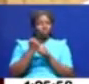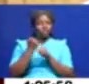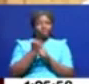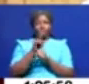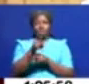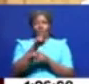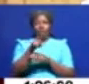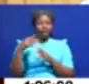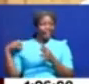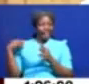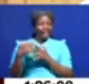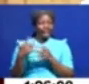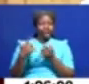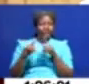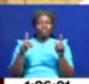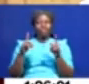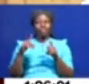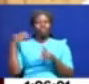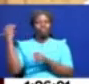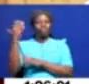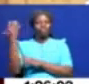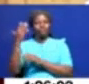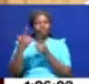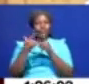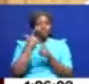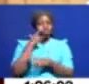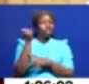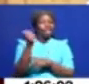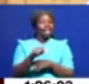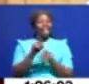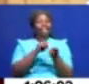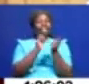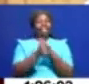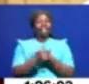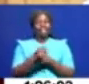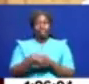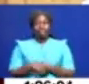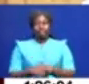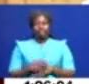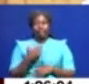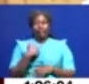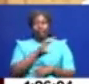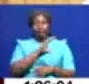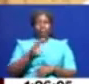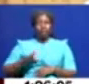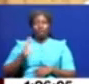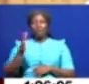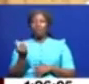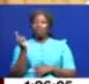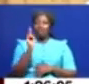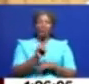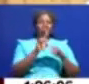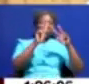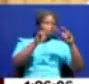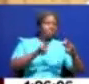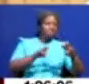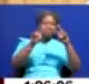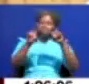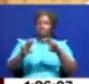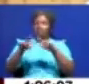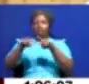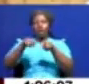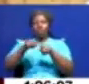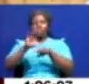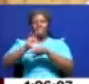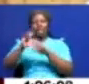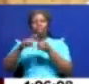But do you see any impact? It's a question we need to ask because we are being told about commissions and they are going to come round and going to regulate churches. But we are going to